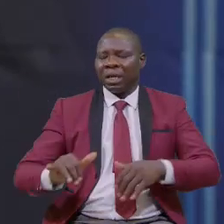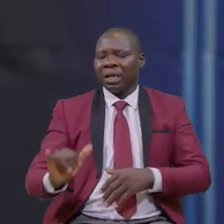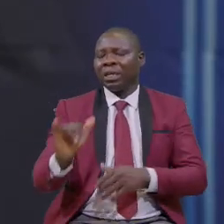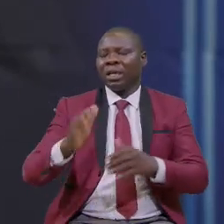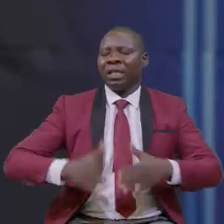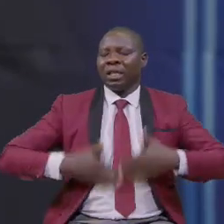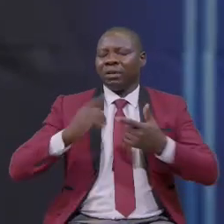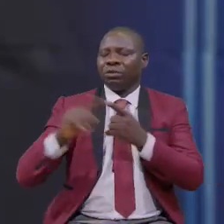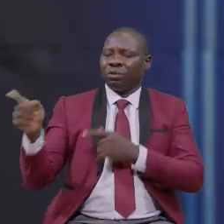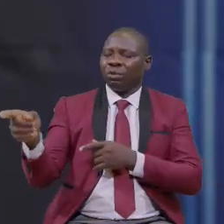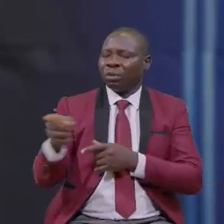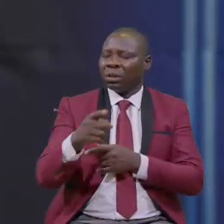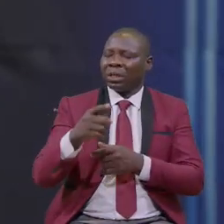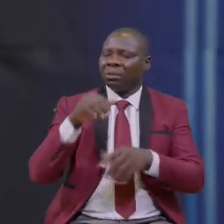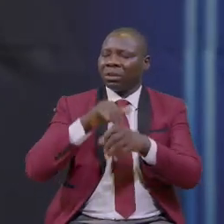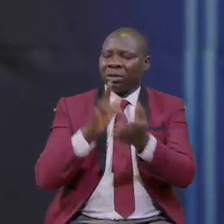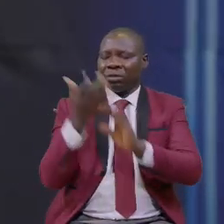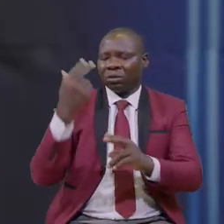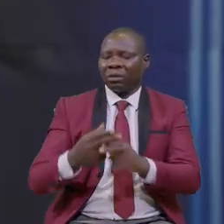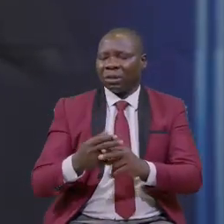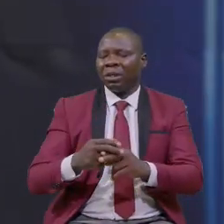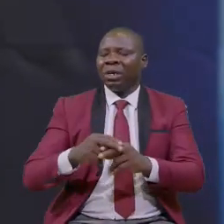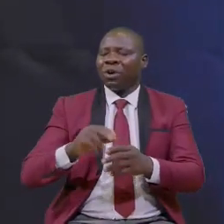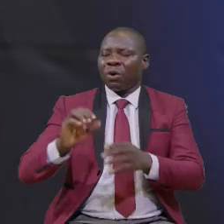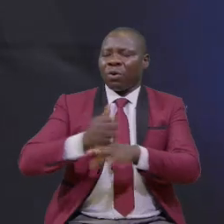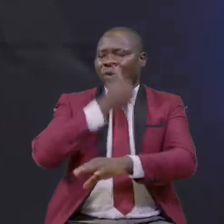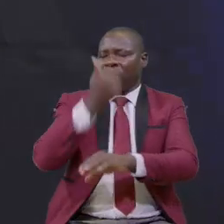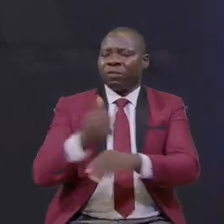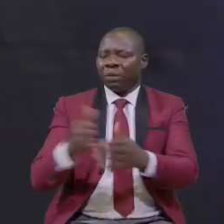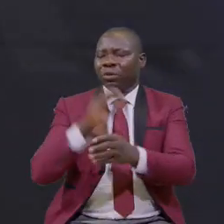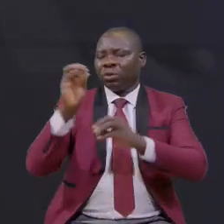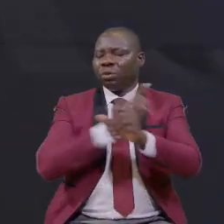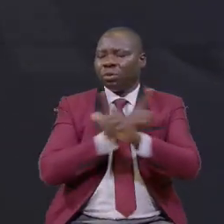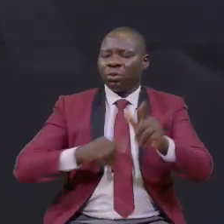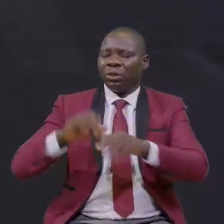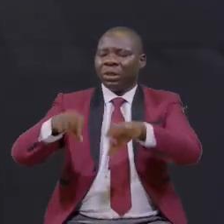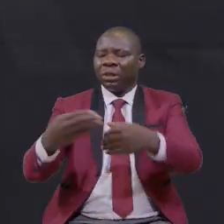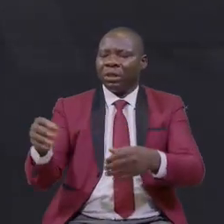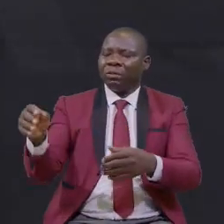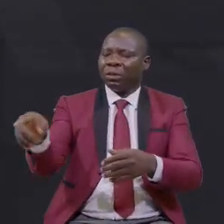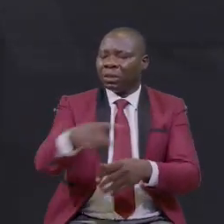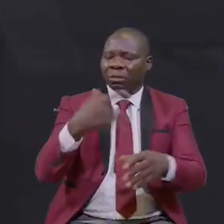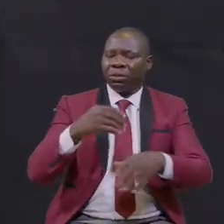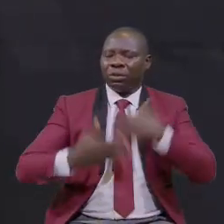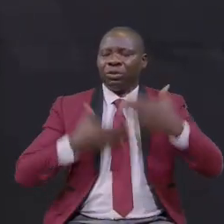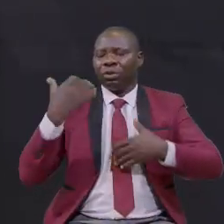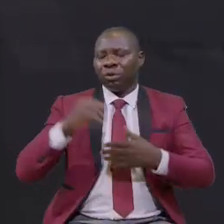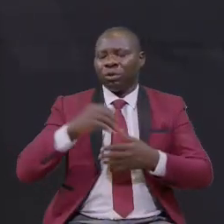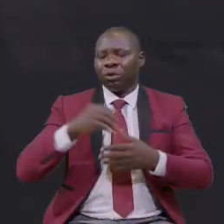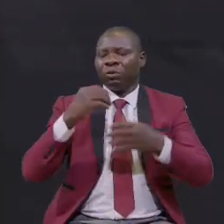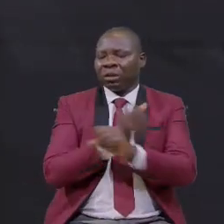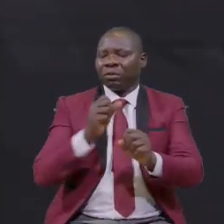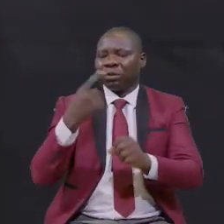Lord. Give them the joy of salvation, the freedom, the victory, the triumph in